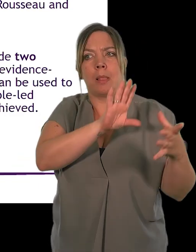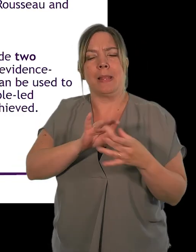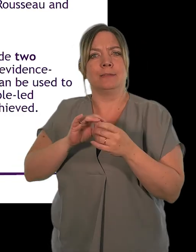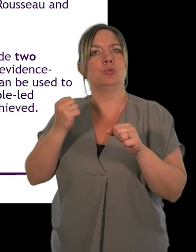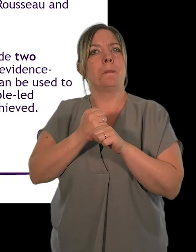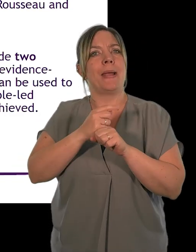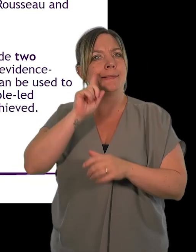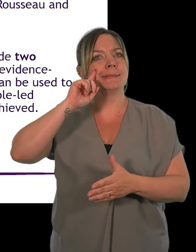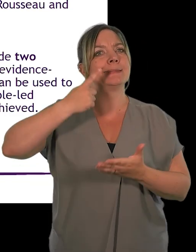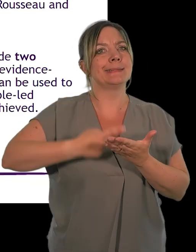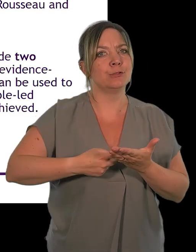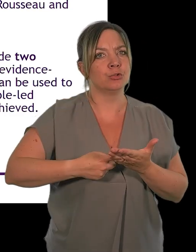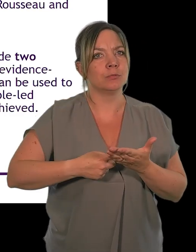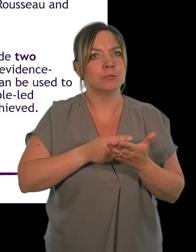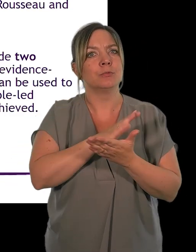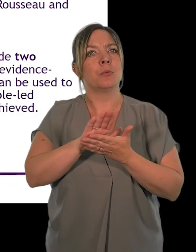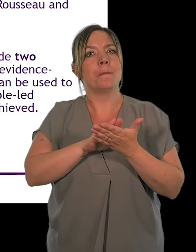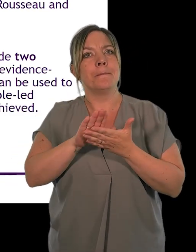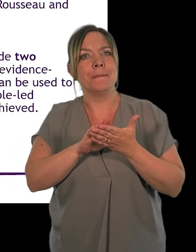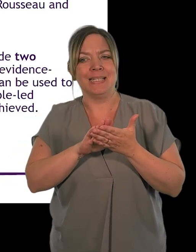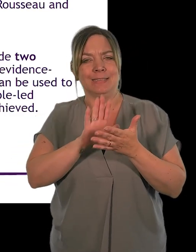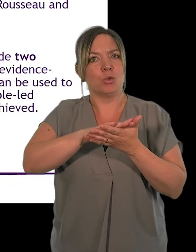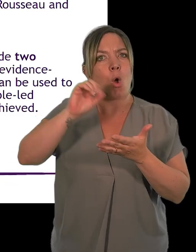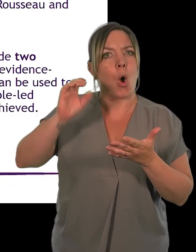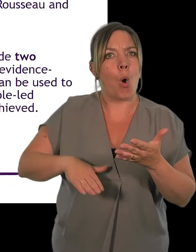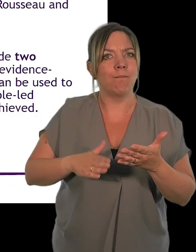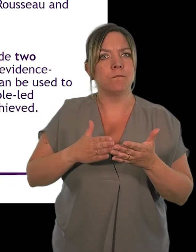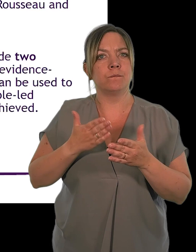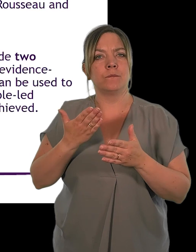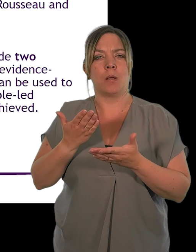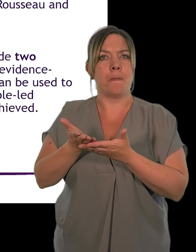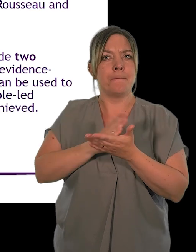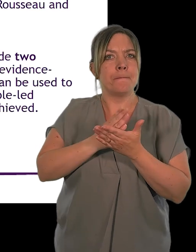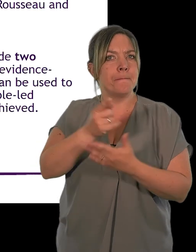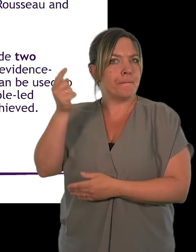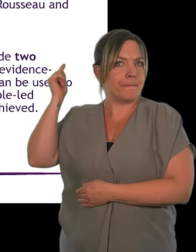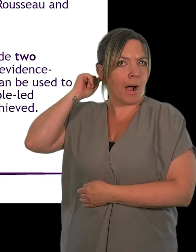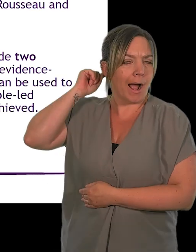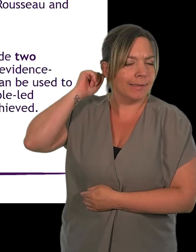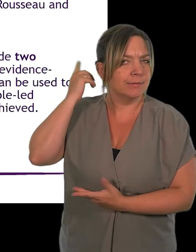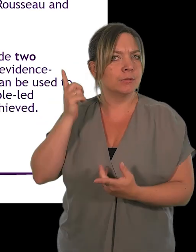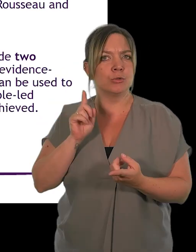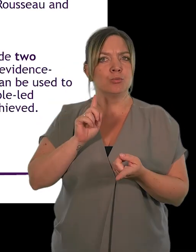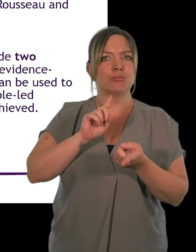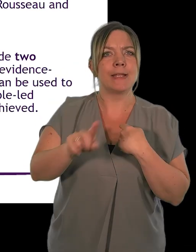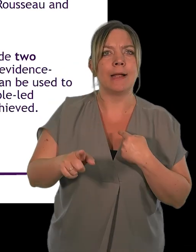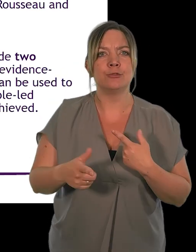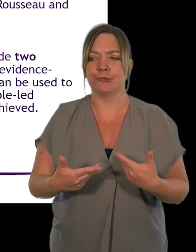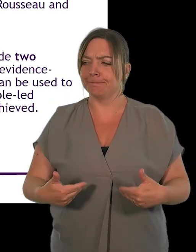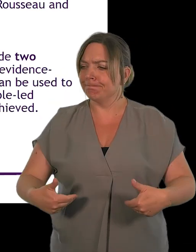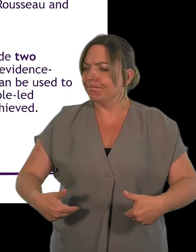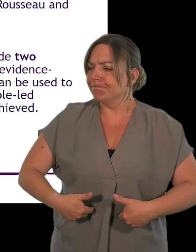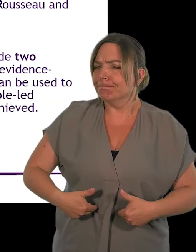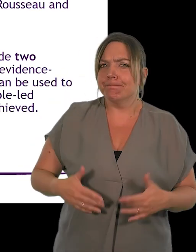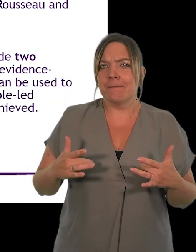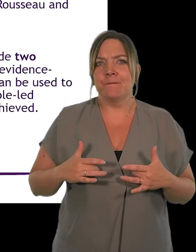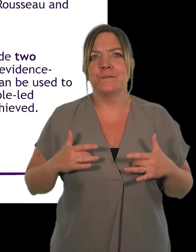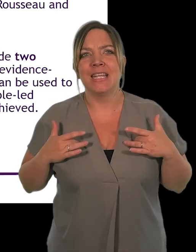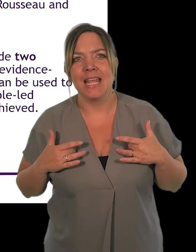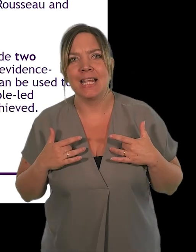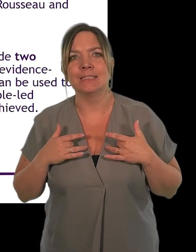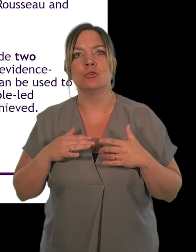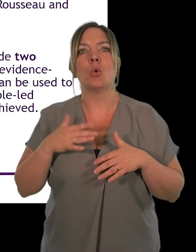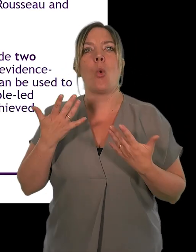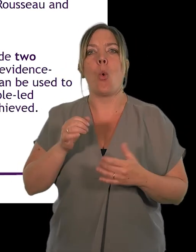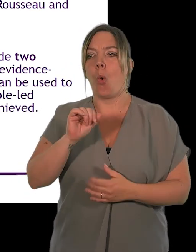biases, reactions, gut feelings and irrational decisions. In